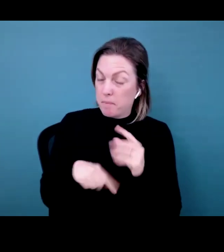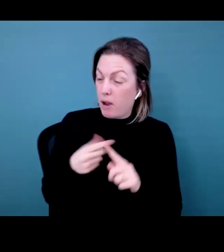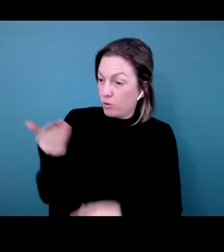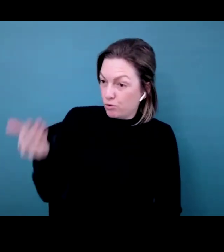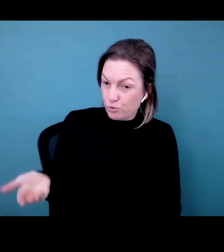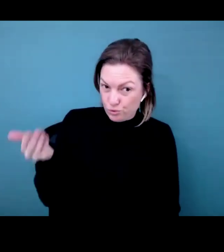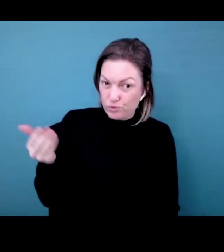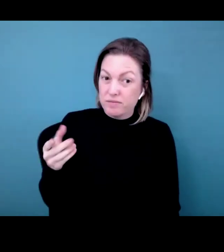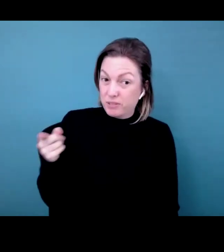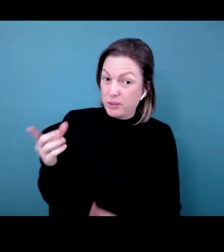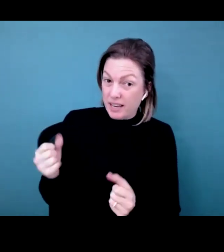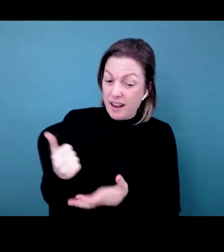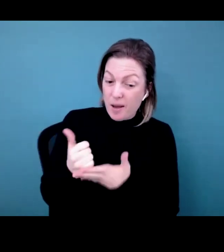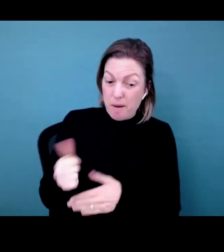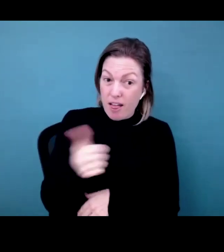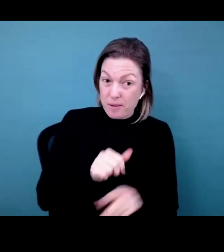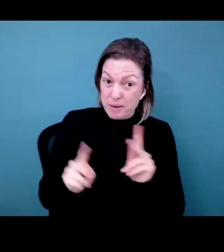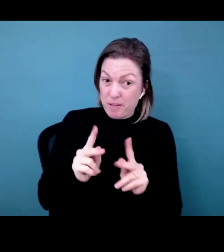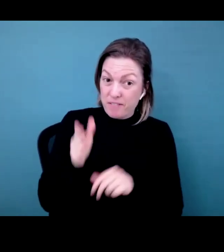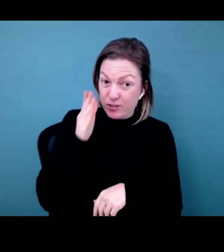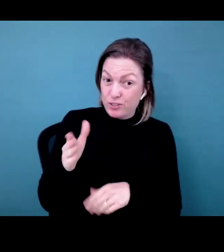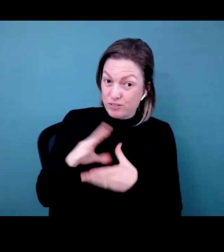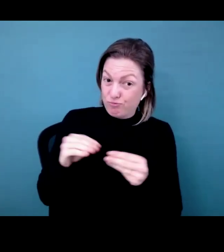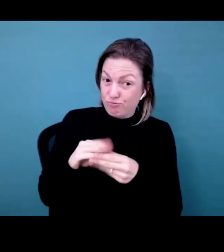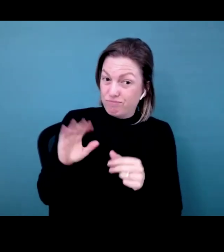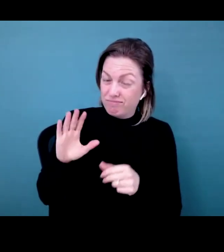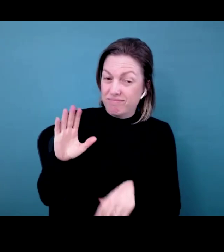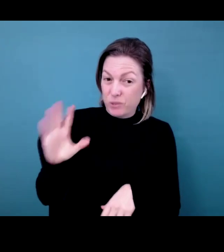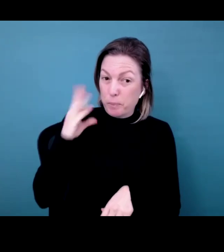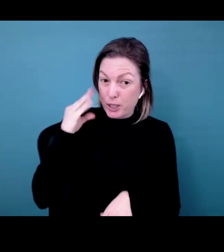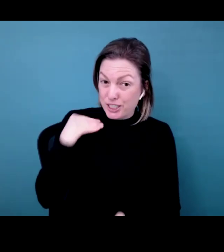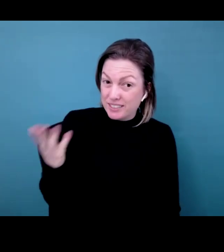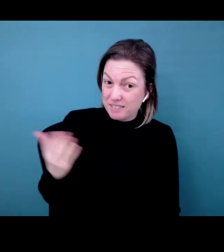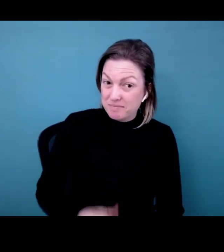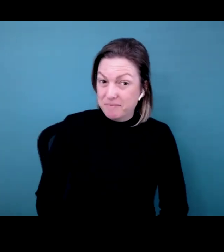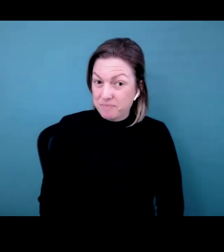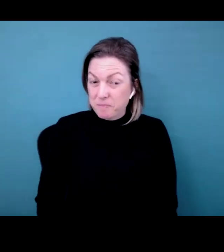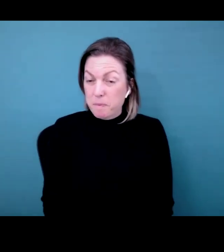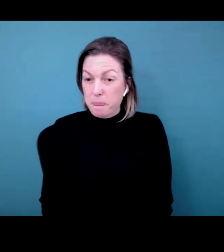and maybe you can help other people in the future by sharing your story, Pop.